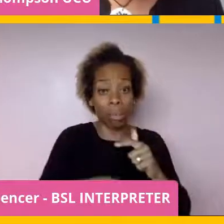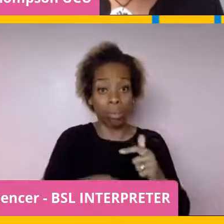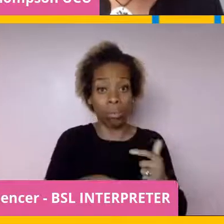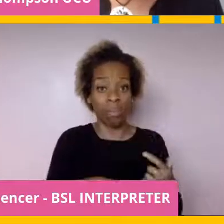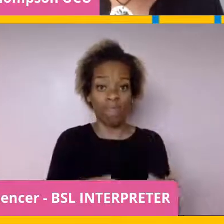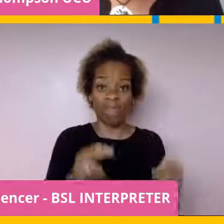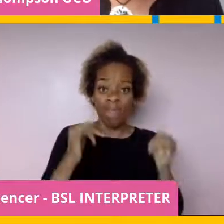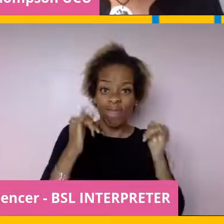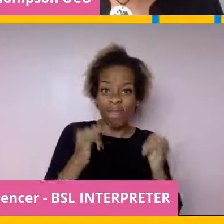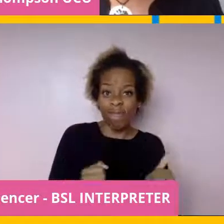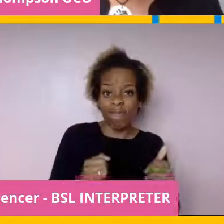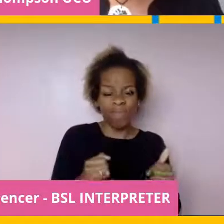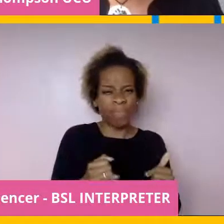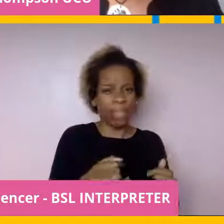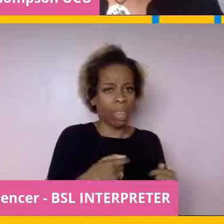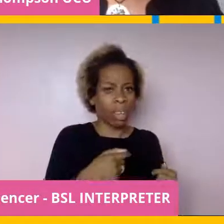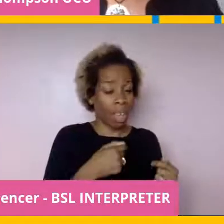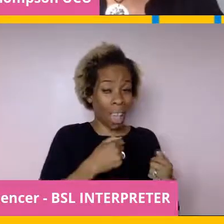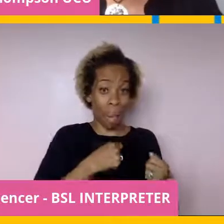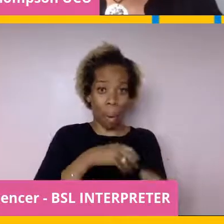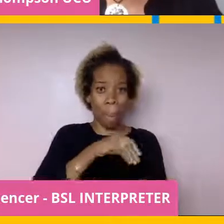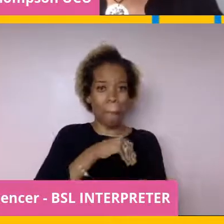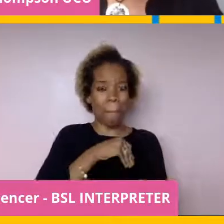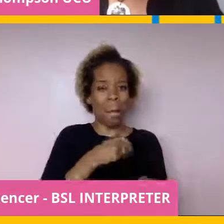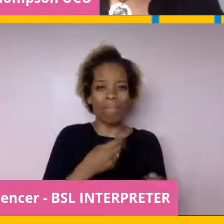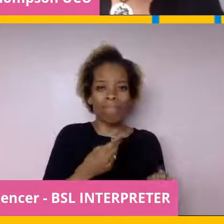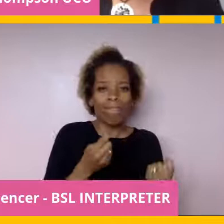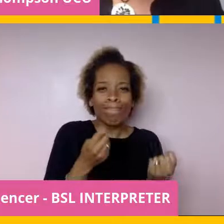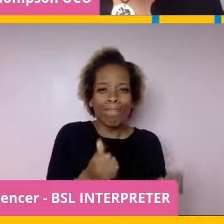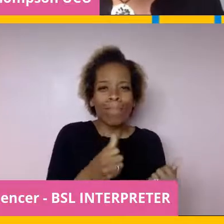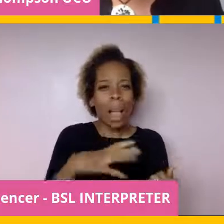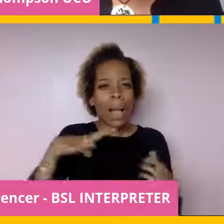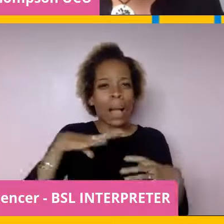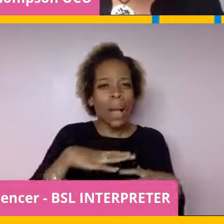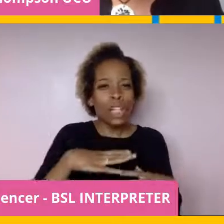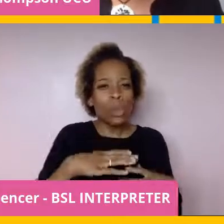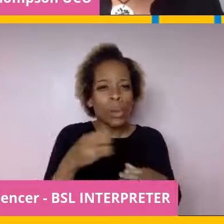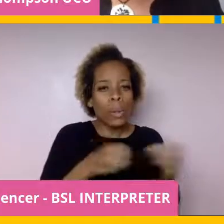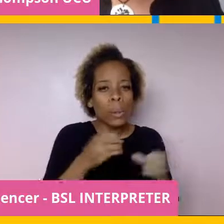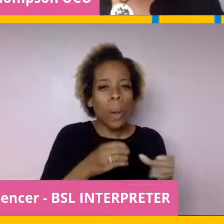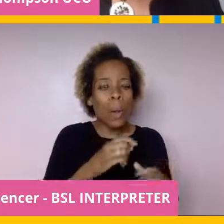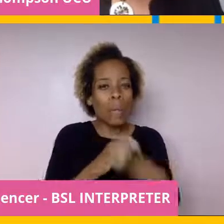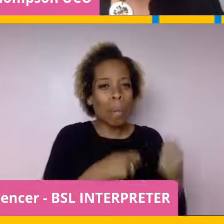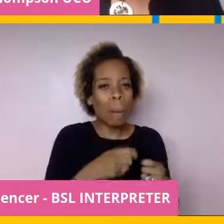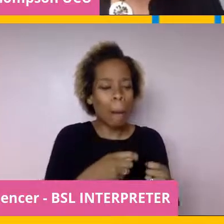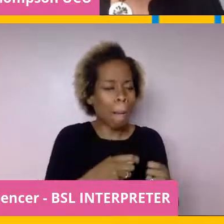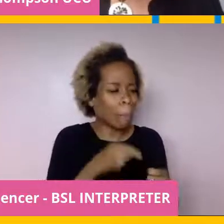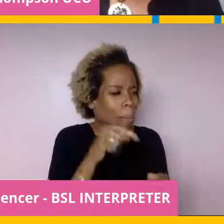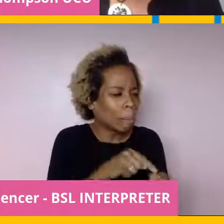amongst casualised staff in our membership, it's very hard for us to find out. So one of the things we absolutely need to do